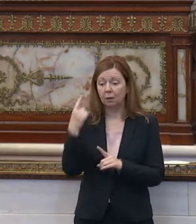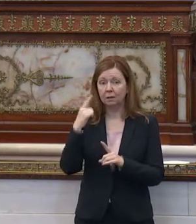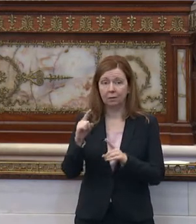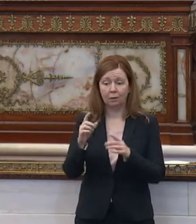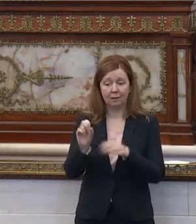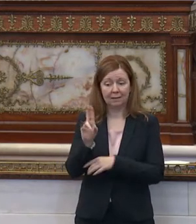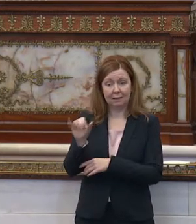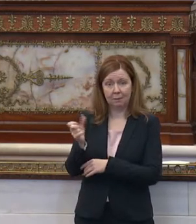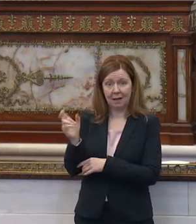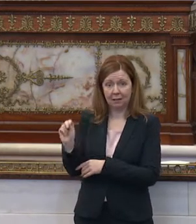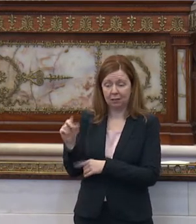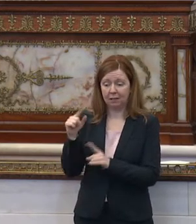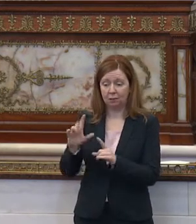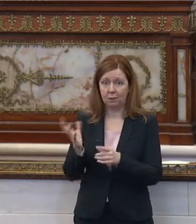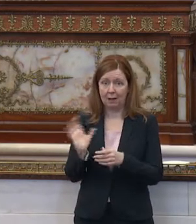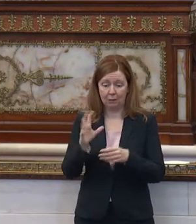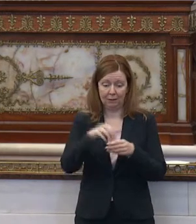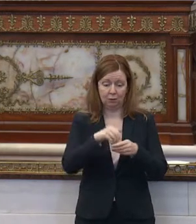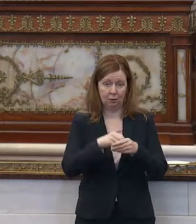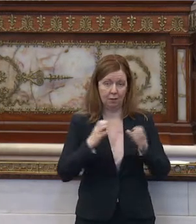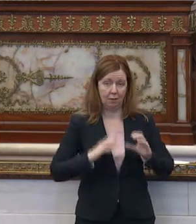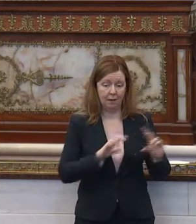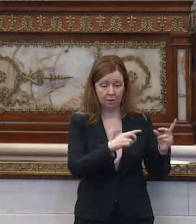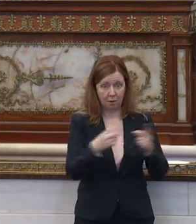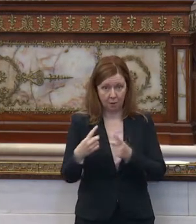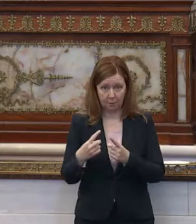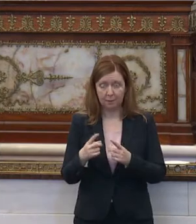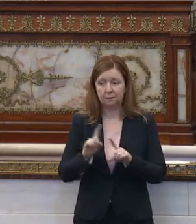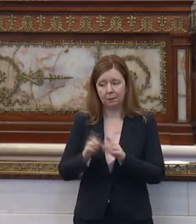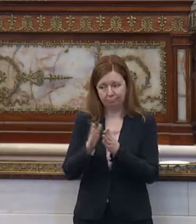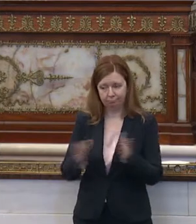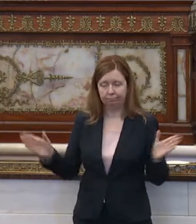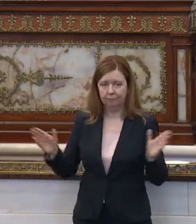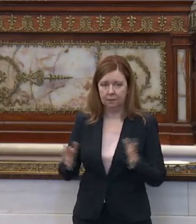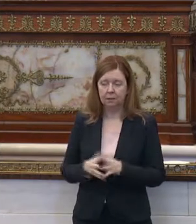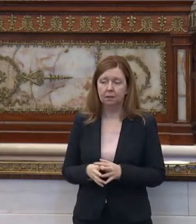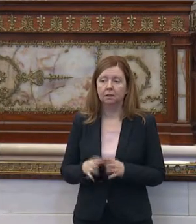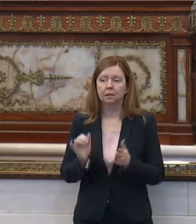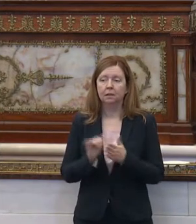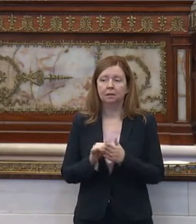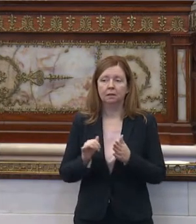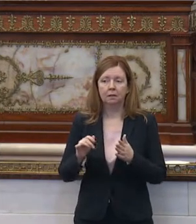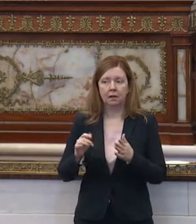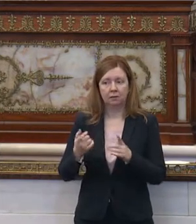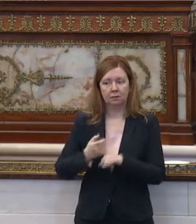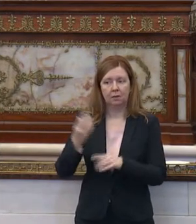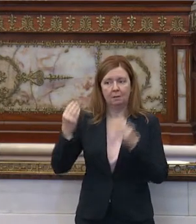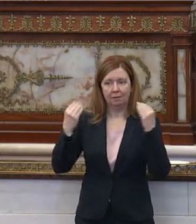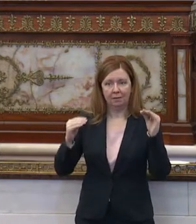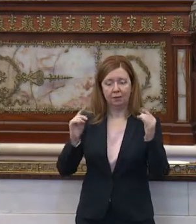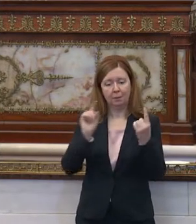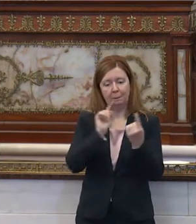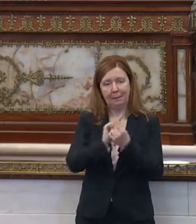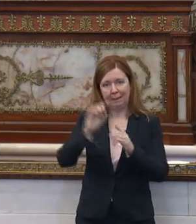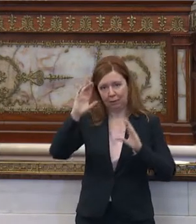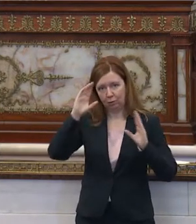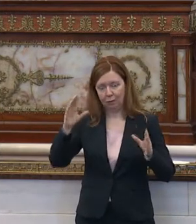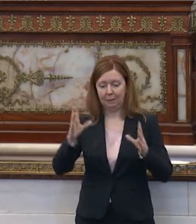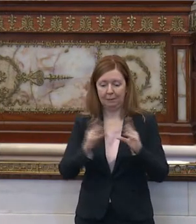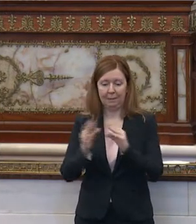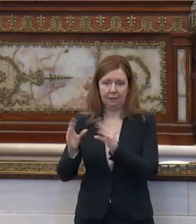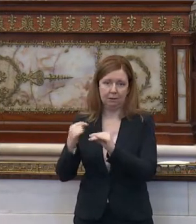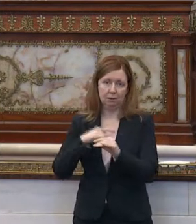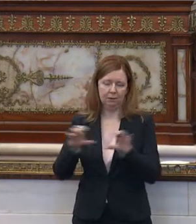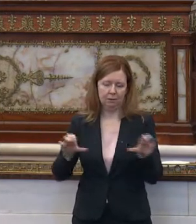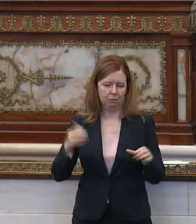supply chain, to our internal client departments and primes as well. This is a spinoff of our vendor meet and greet meetings that we conduct as well